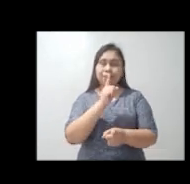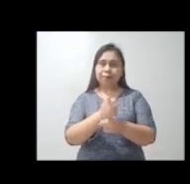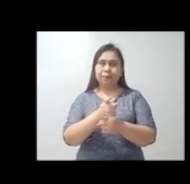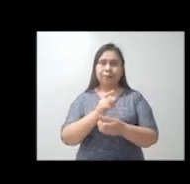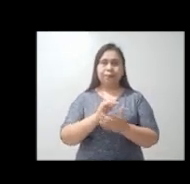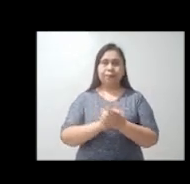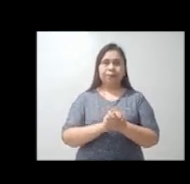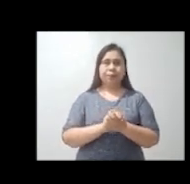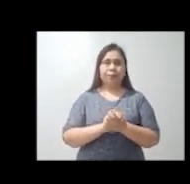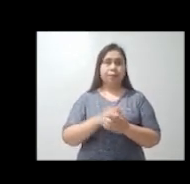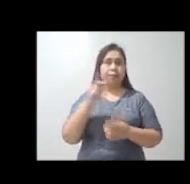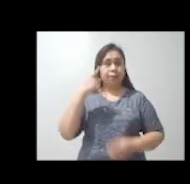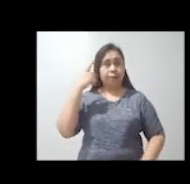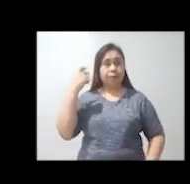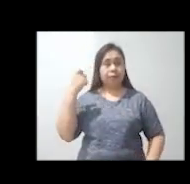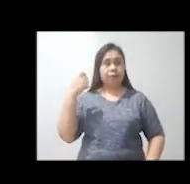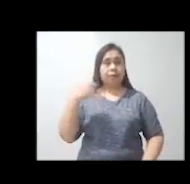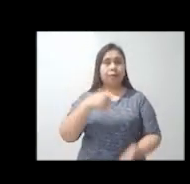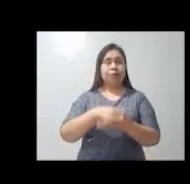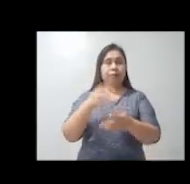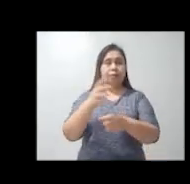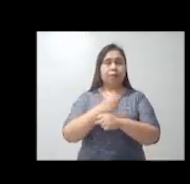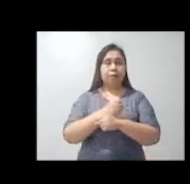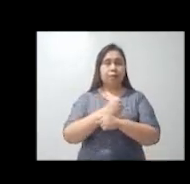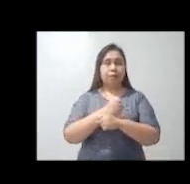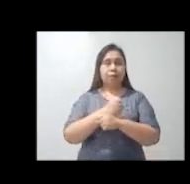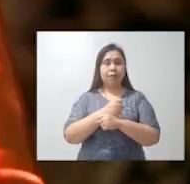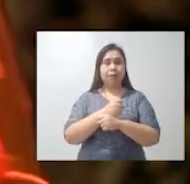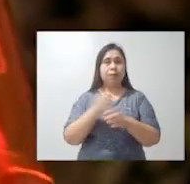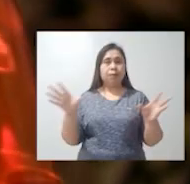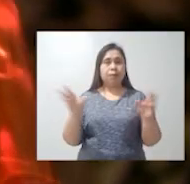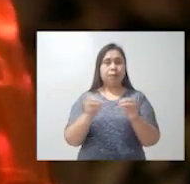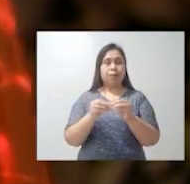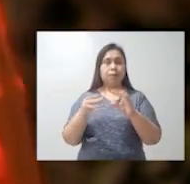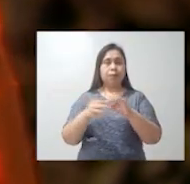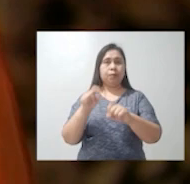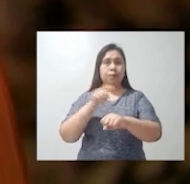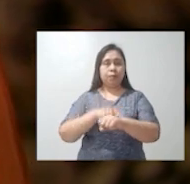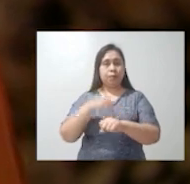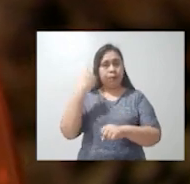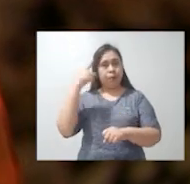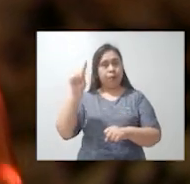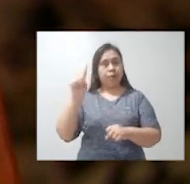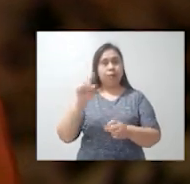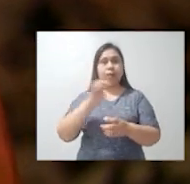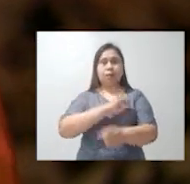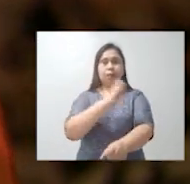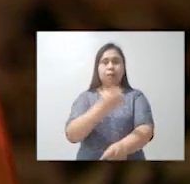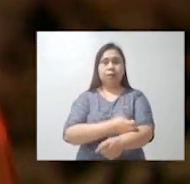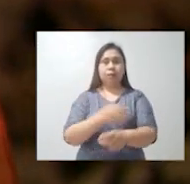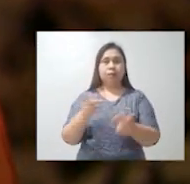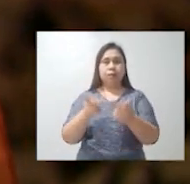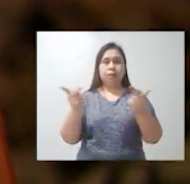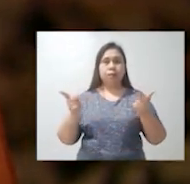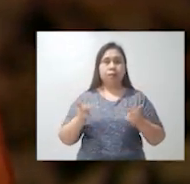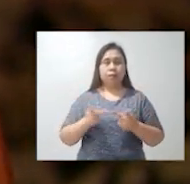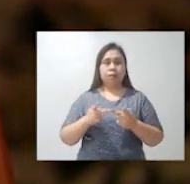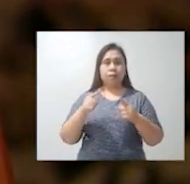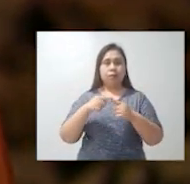Correct. This is because it takes a certain amount of time for the energy from the flame to make its way to the cool end of the metal